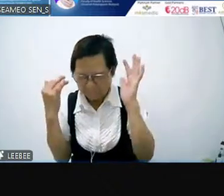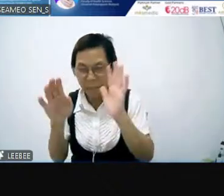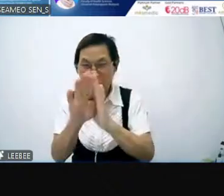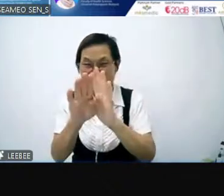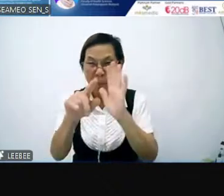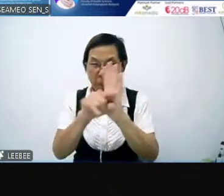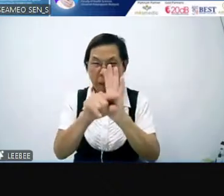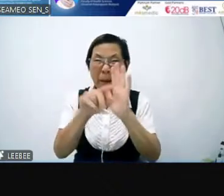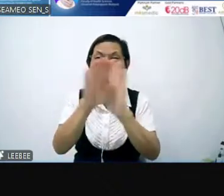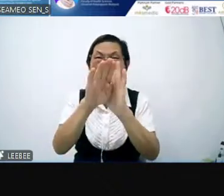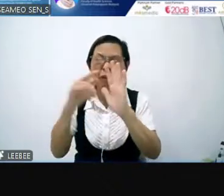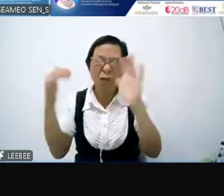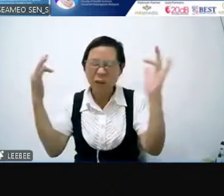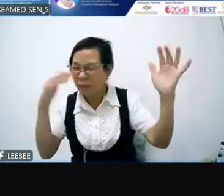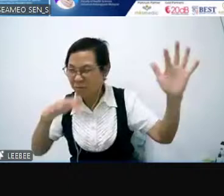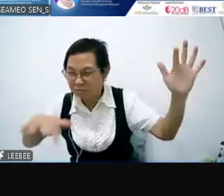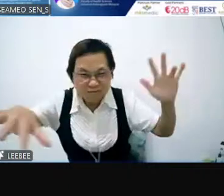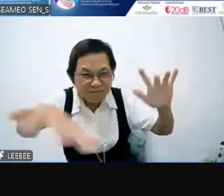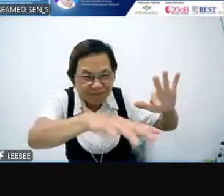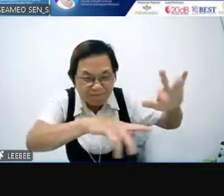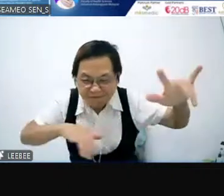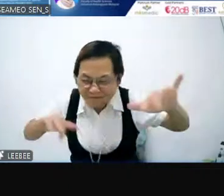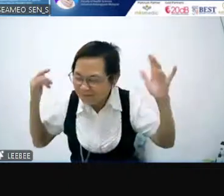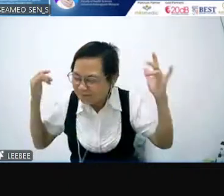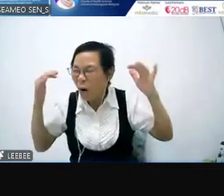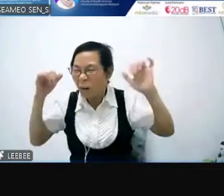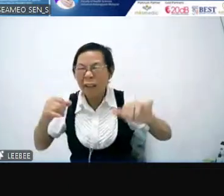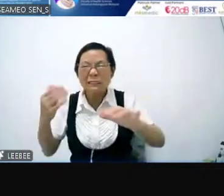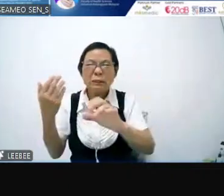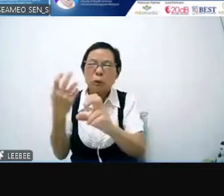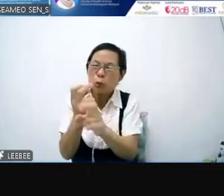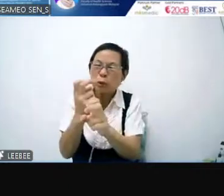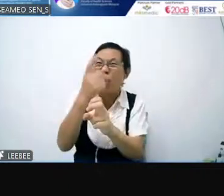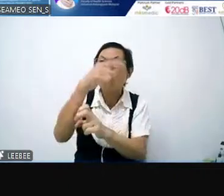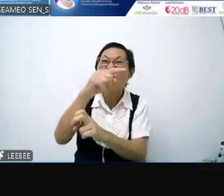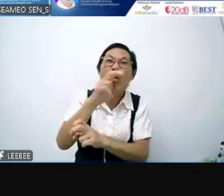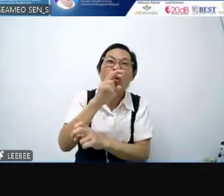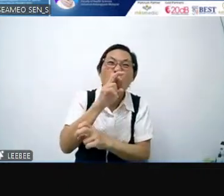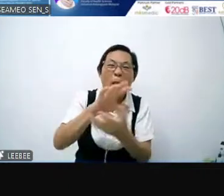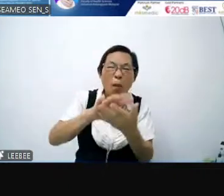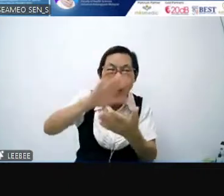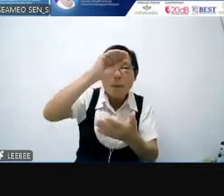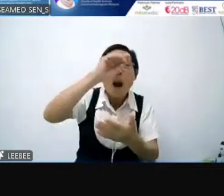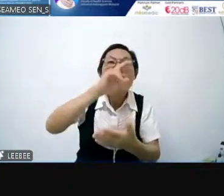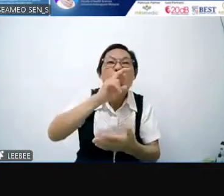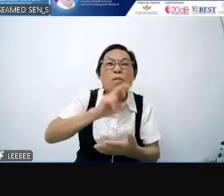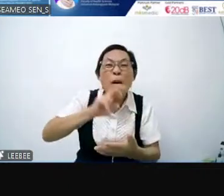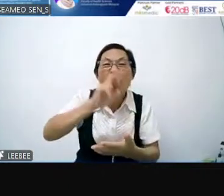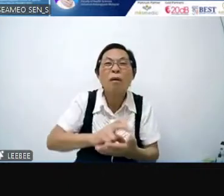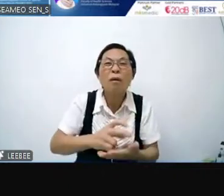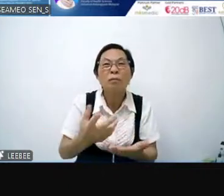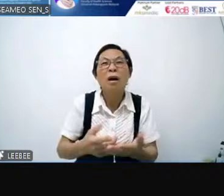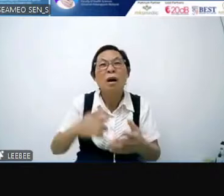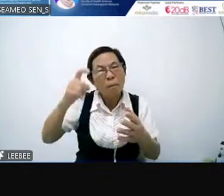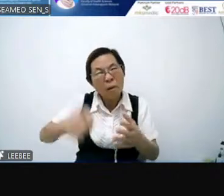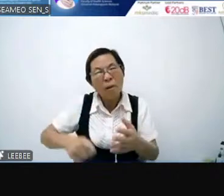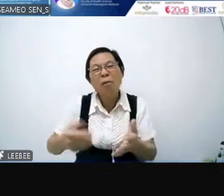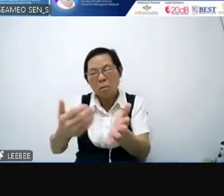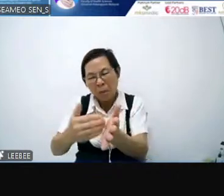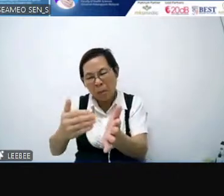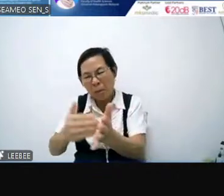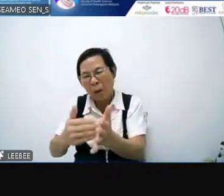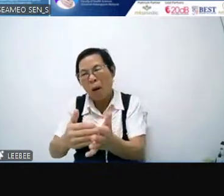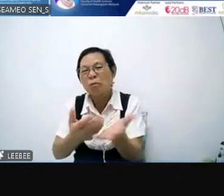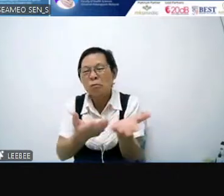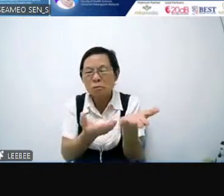speech. And while they are wearing this, they require regular maintenance. For